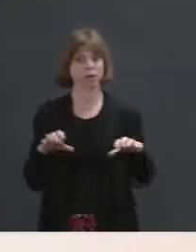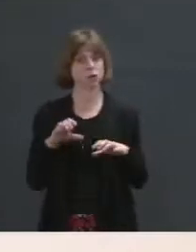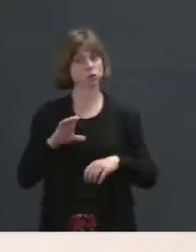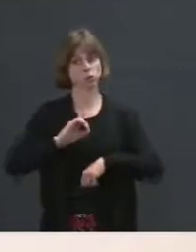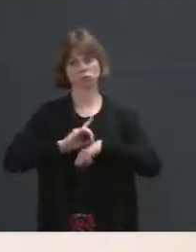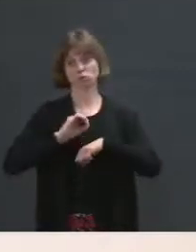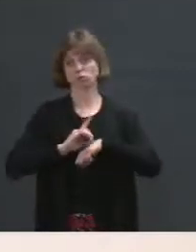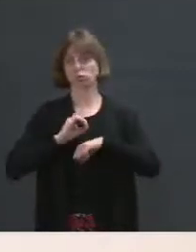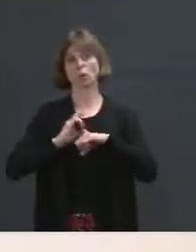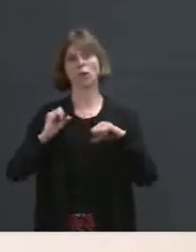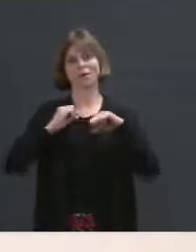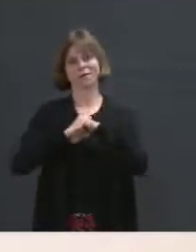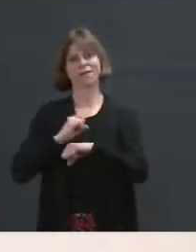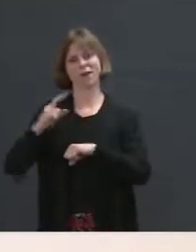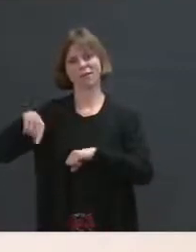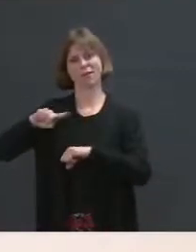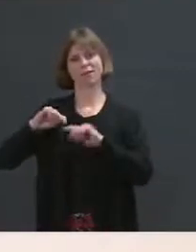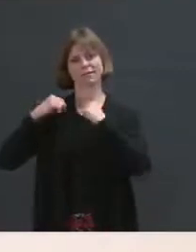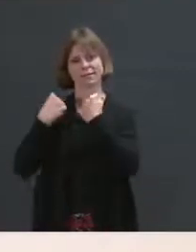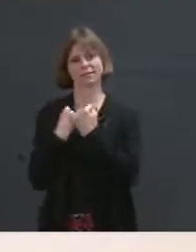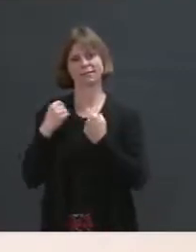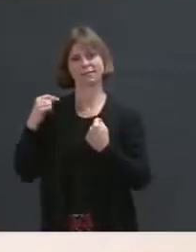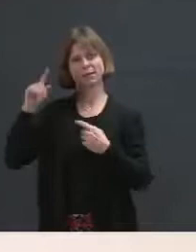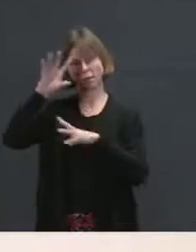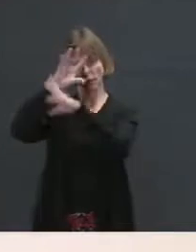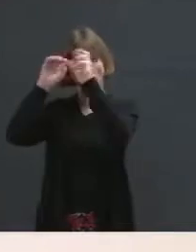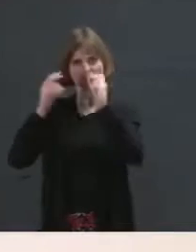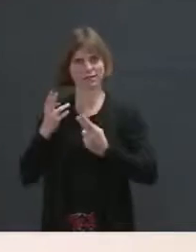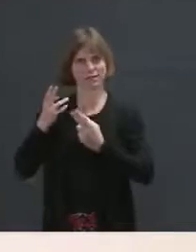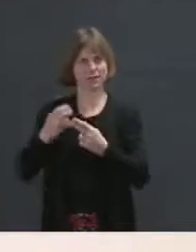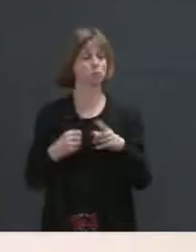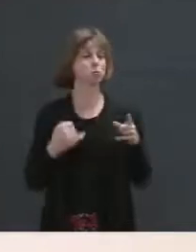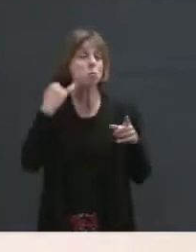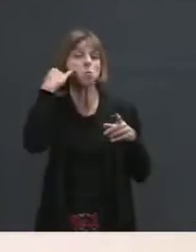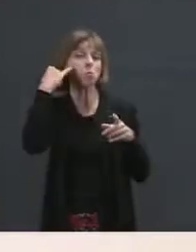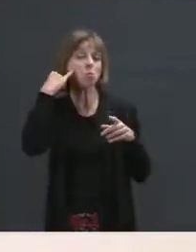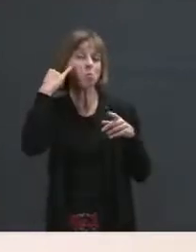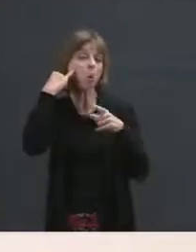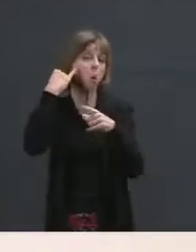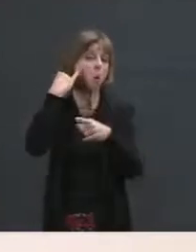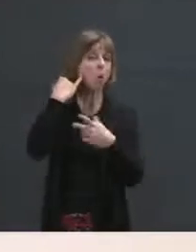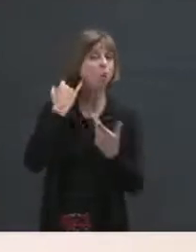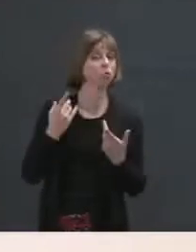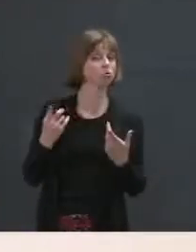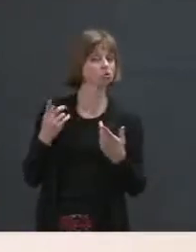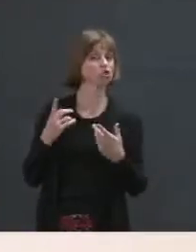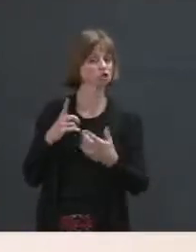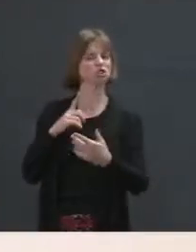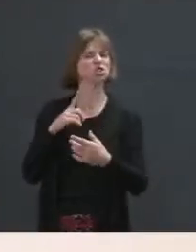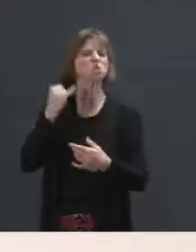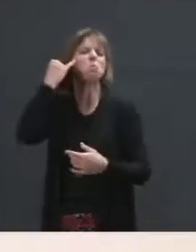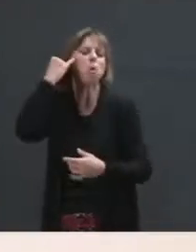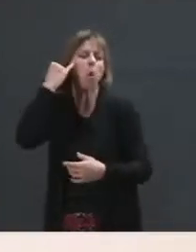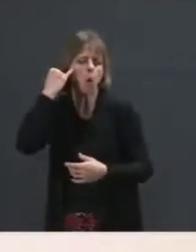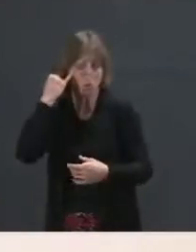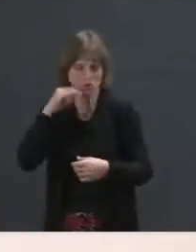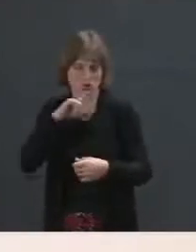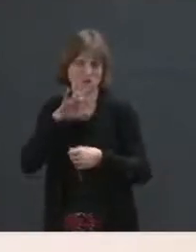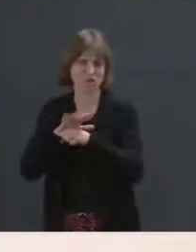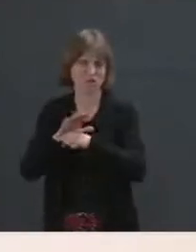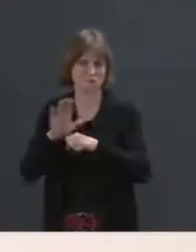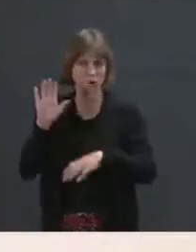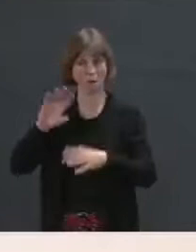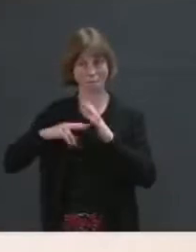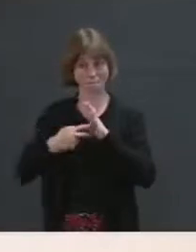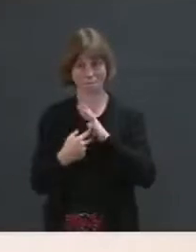for the team he's nominated. Even if she is confirmed, does it undercut the president's budget agenda to have